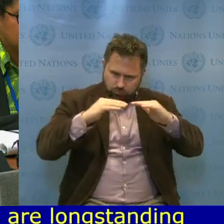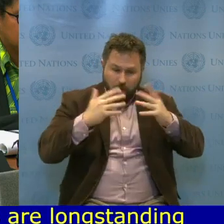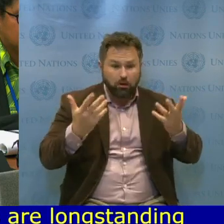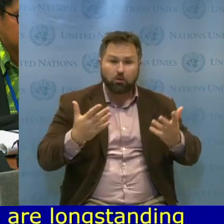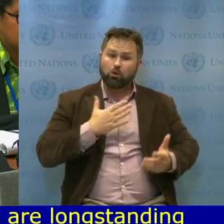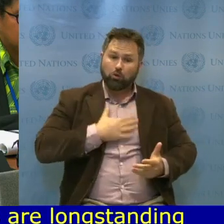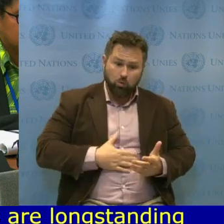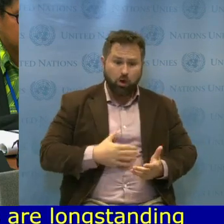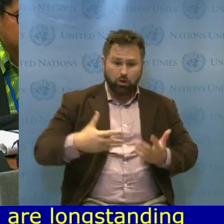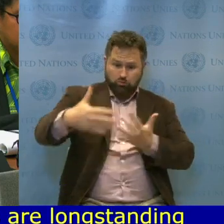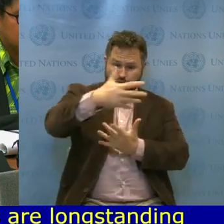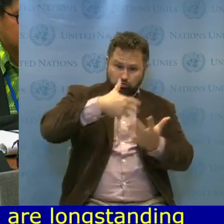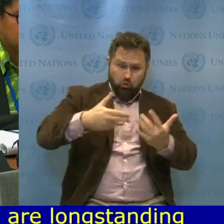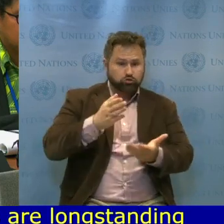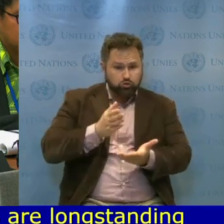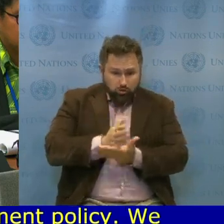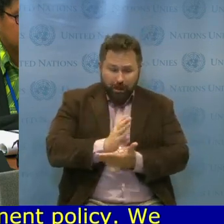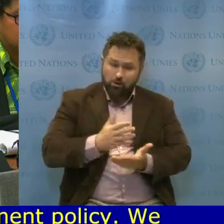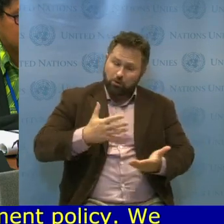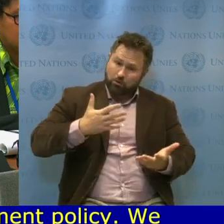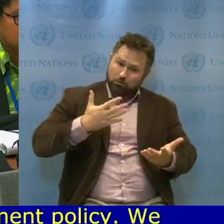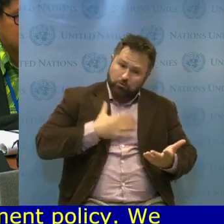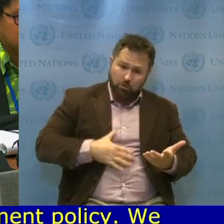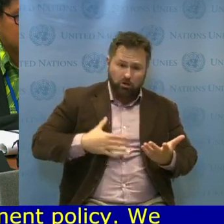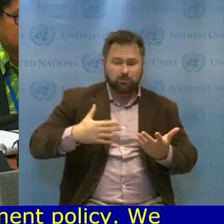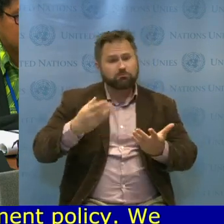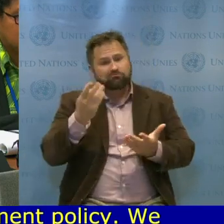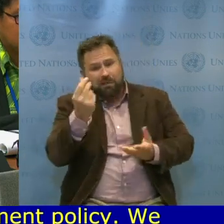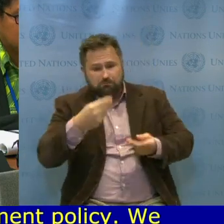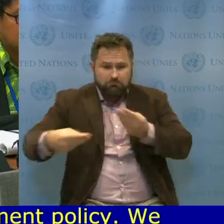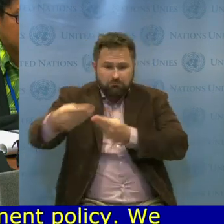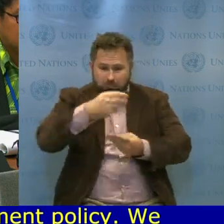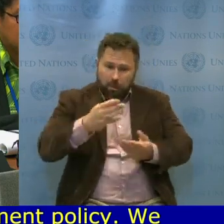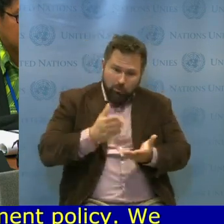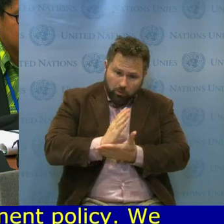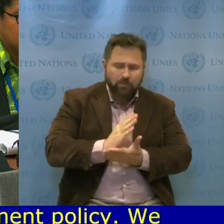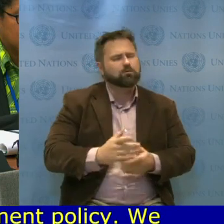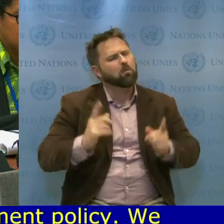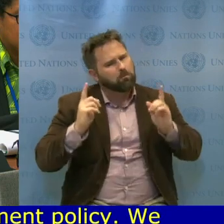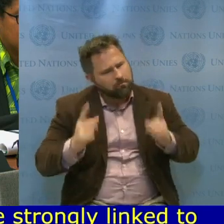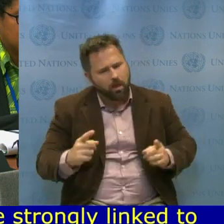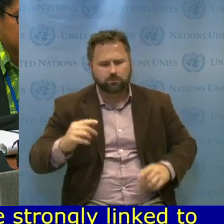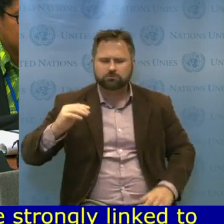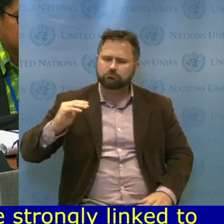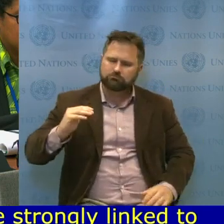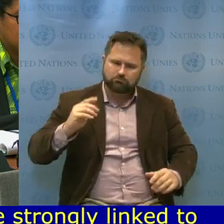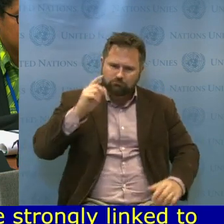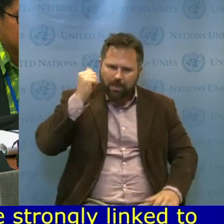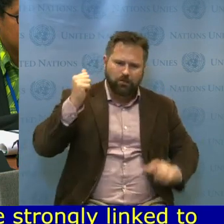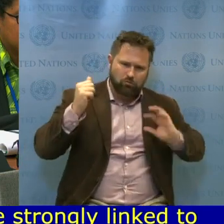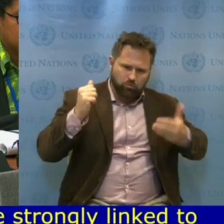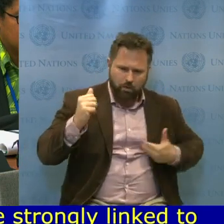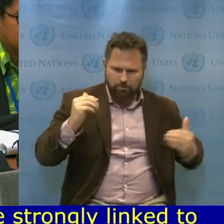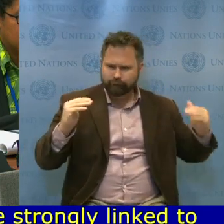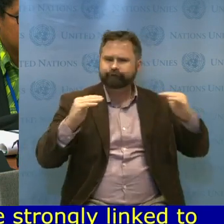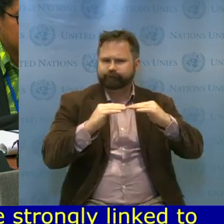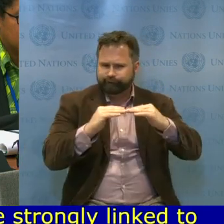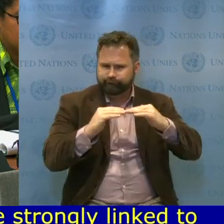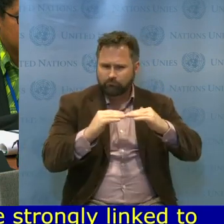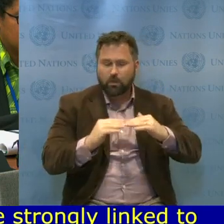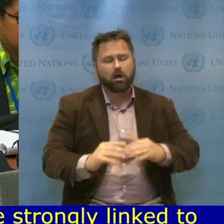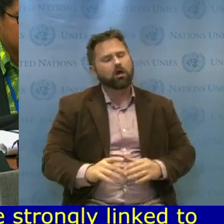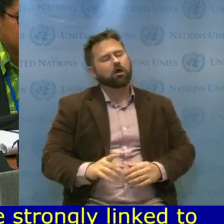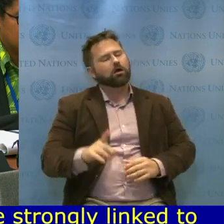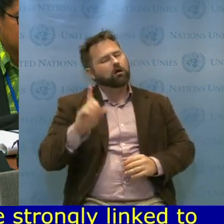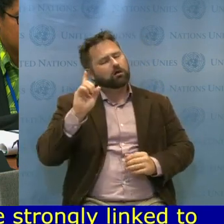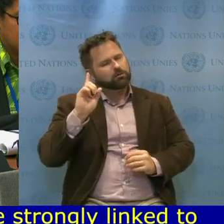and that they are key to sustainable development. Unfortunately, in the current political climate, there